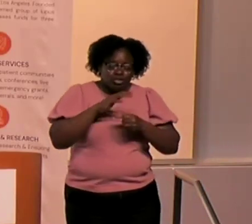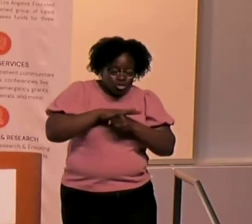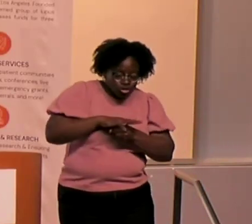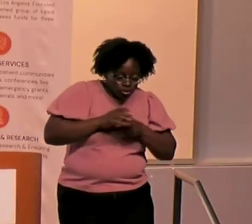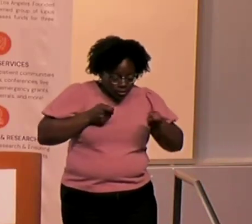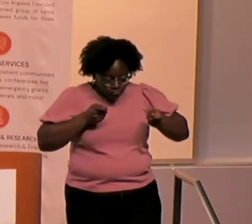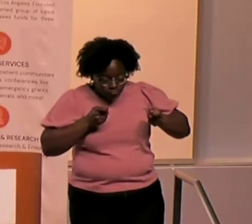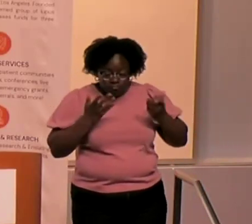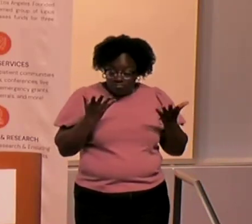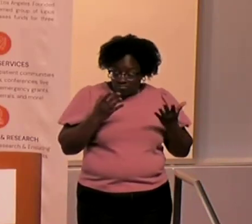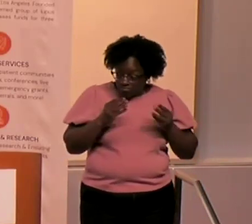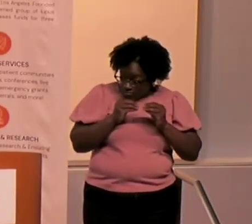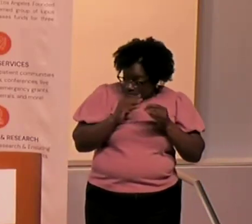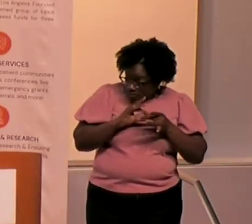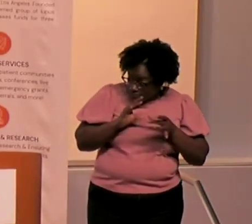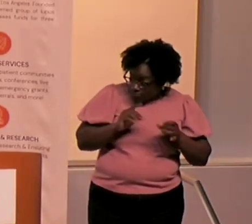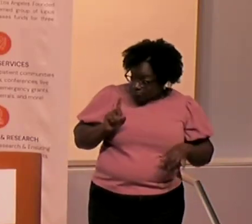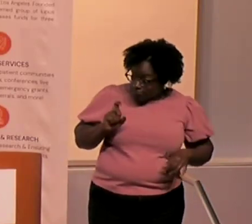management?